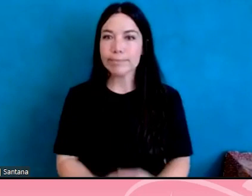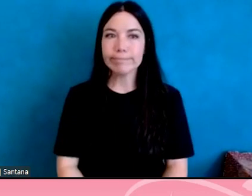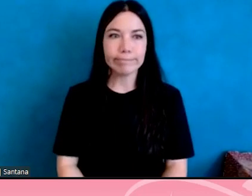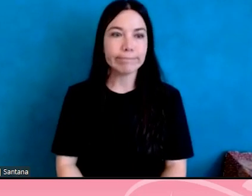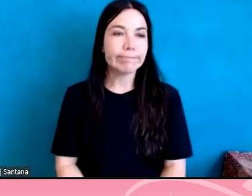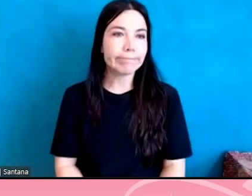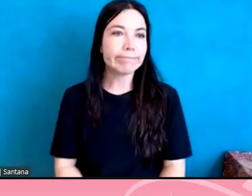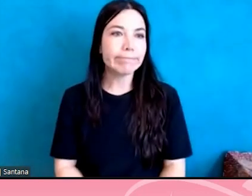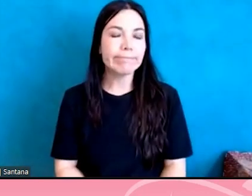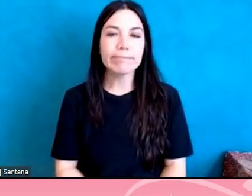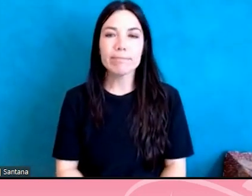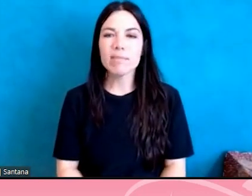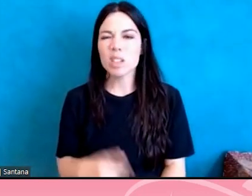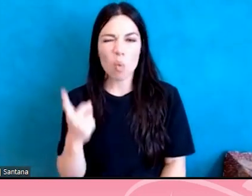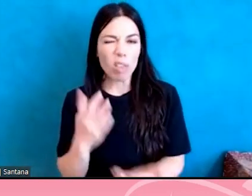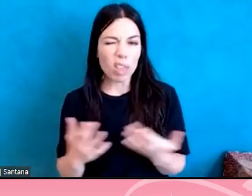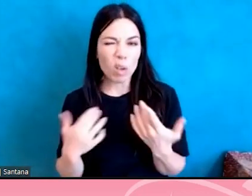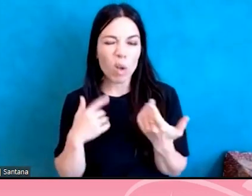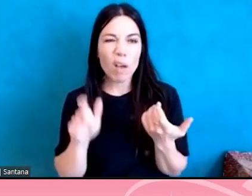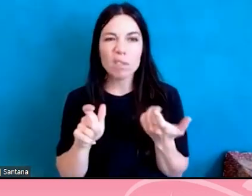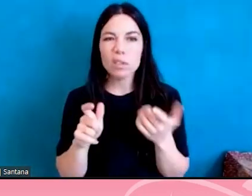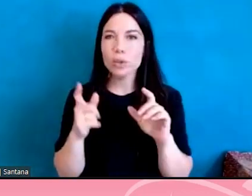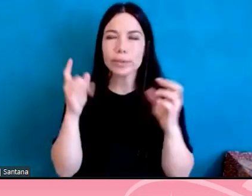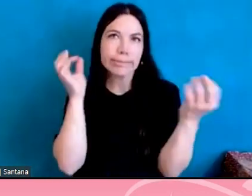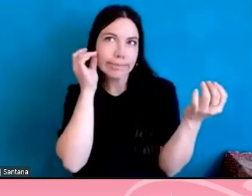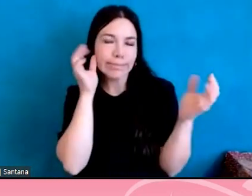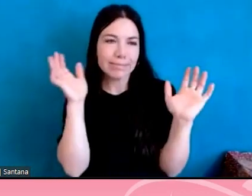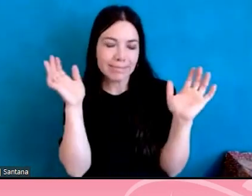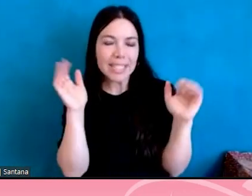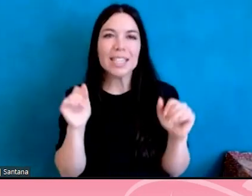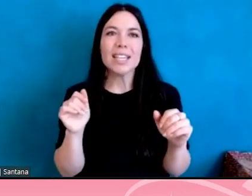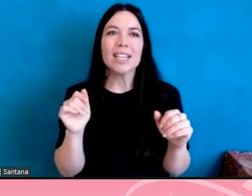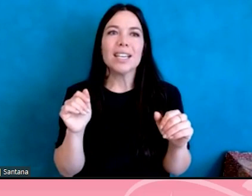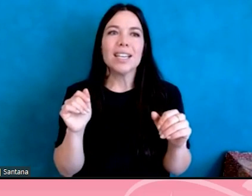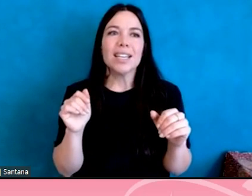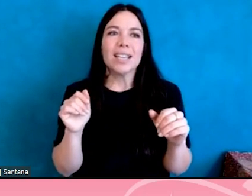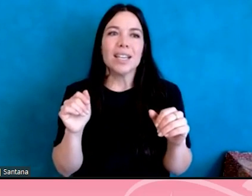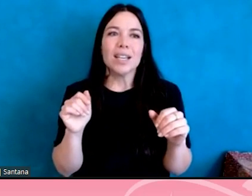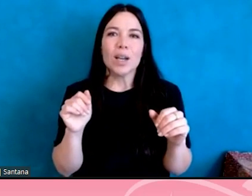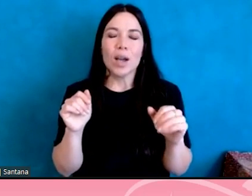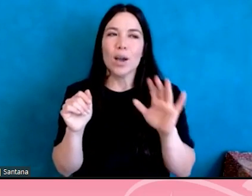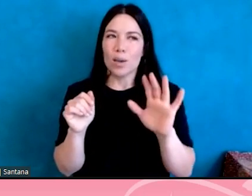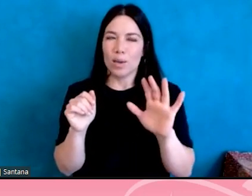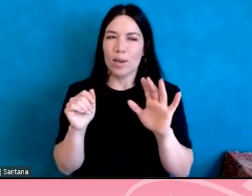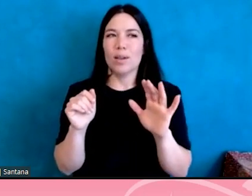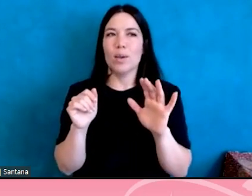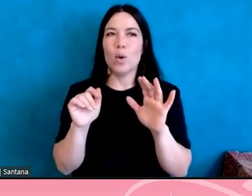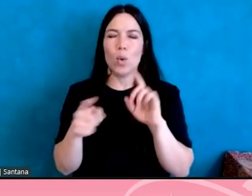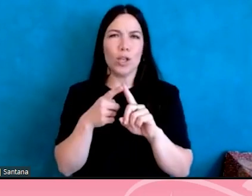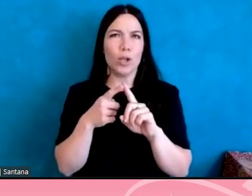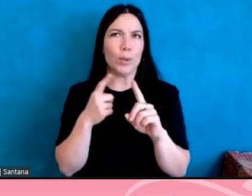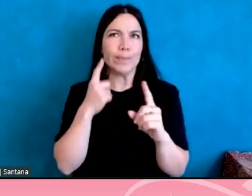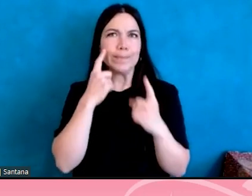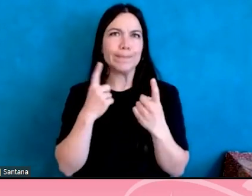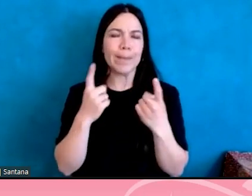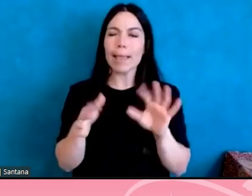One question we have to think about ourselves as we think for ourselves as we talk about the idea of this language ideology and